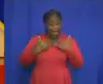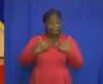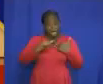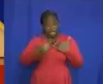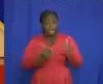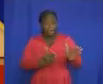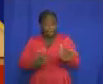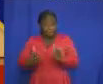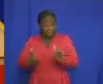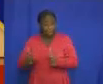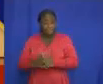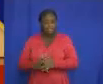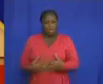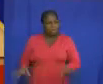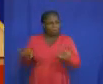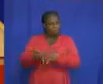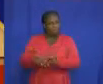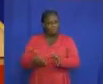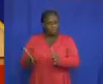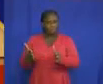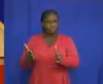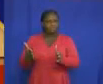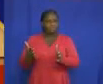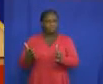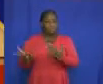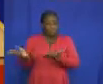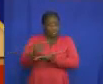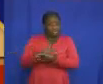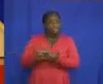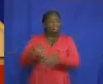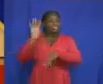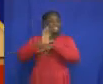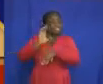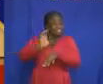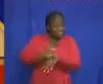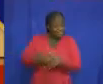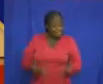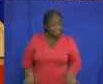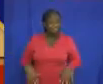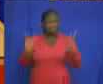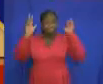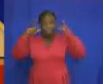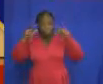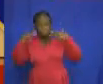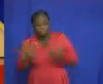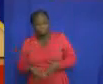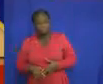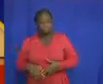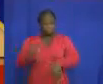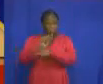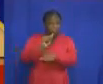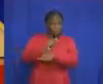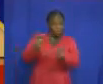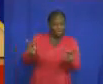the necessary protocols that have allowed us to return to churches, mosques,